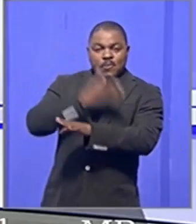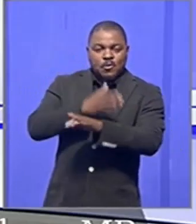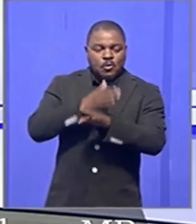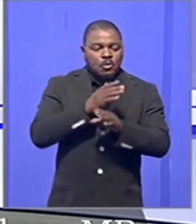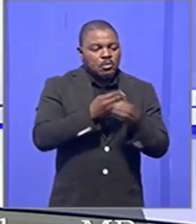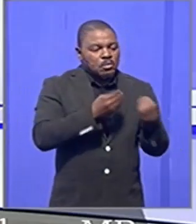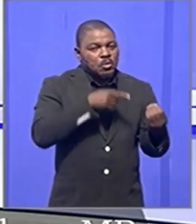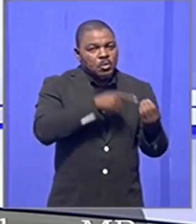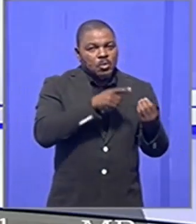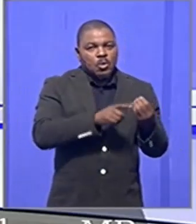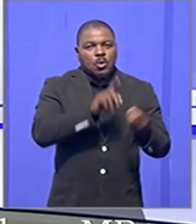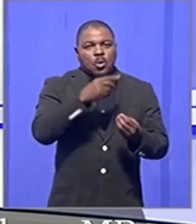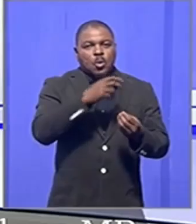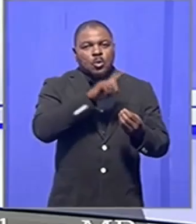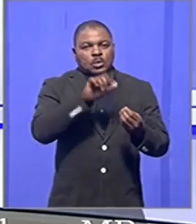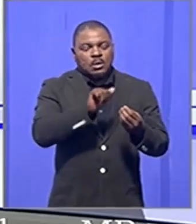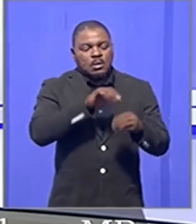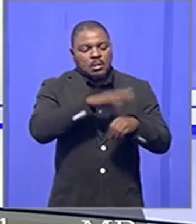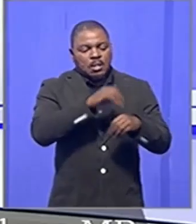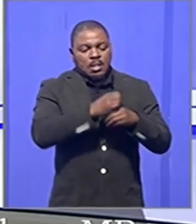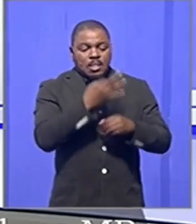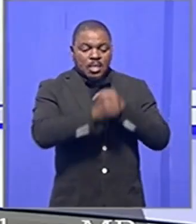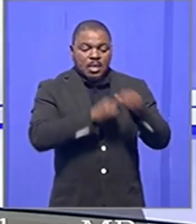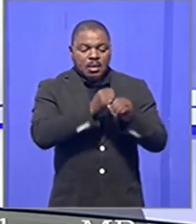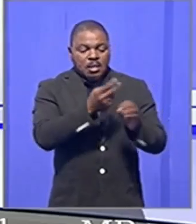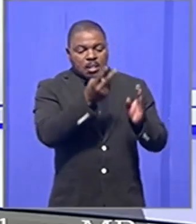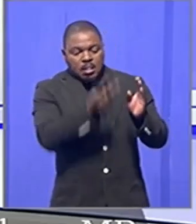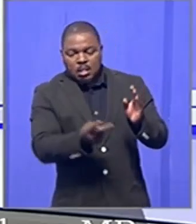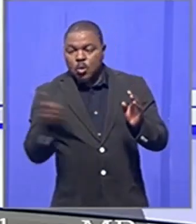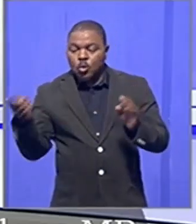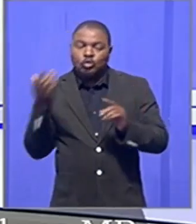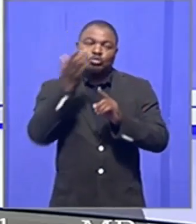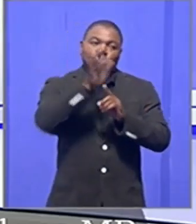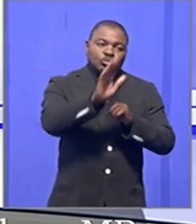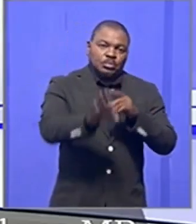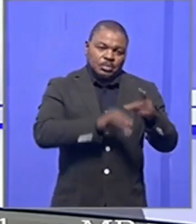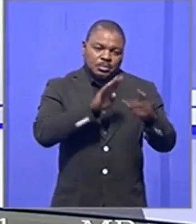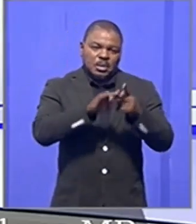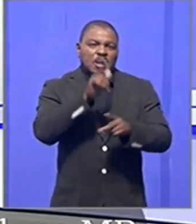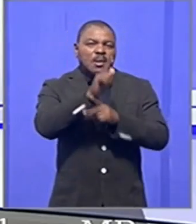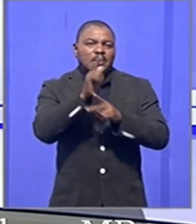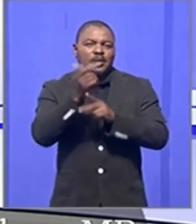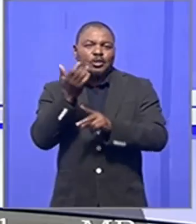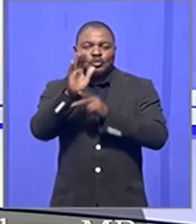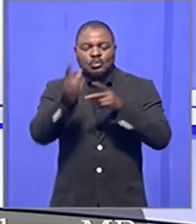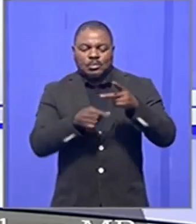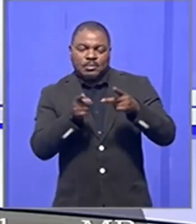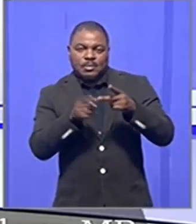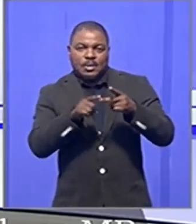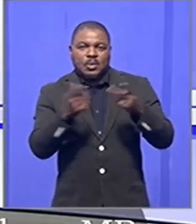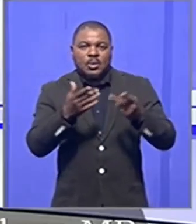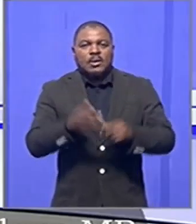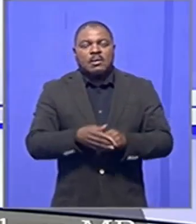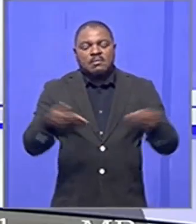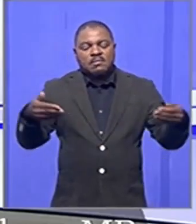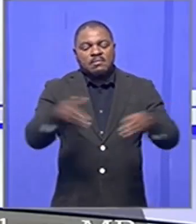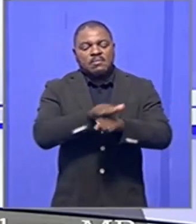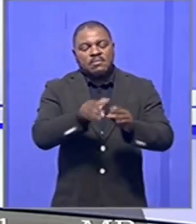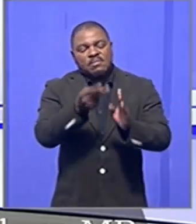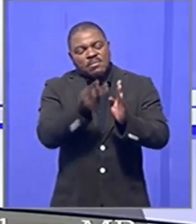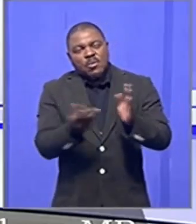setopo sa Peaceful Causa wa mengwaga e meraro mo morago a ilego a ba iša lebitleng le lengwe gape pele mo a